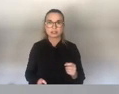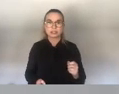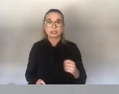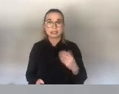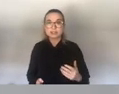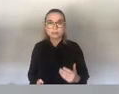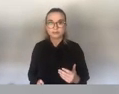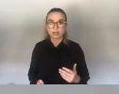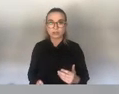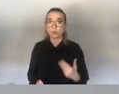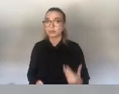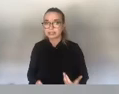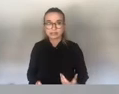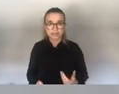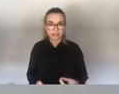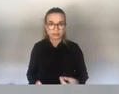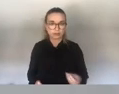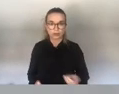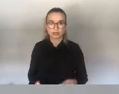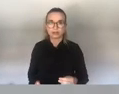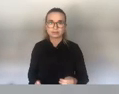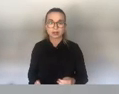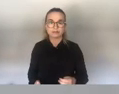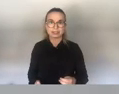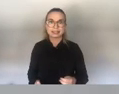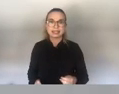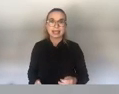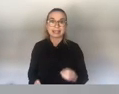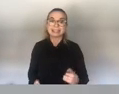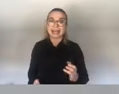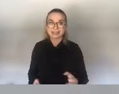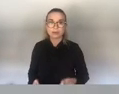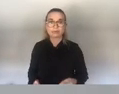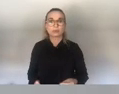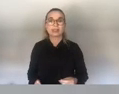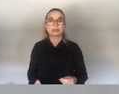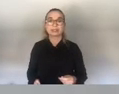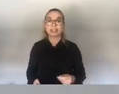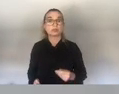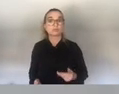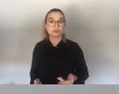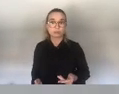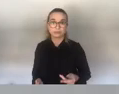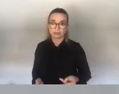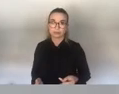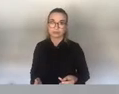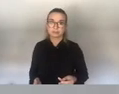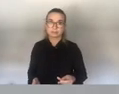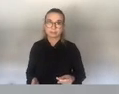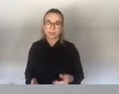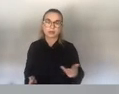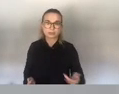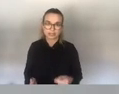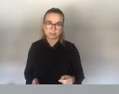method. It needs to provide quantitative data to track client recovery, and it has to offer a way to engage with rural